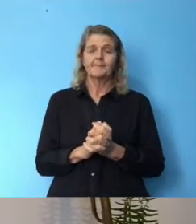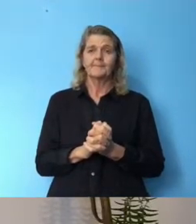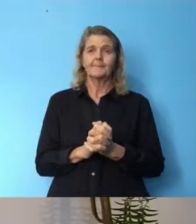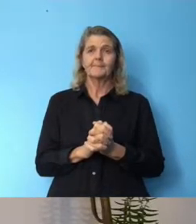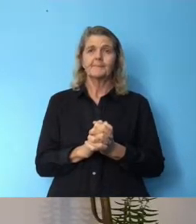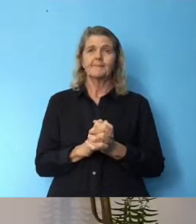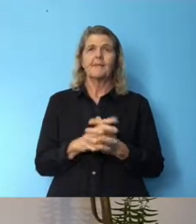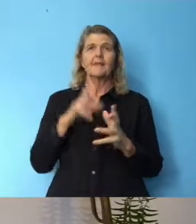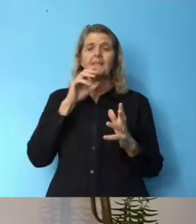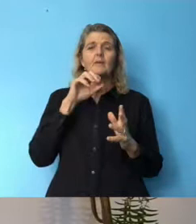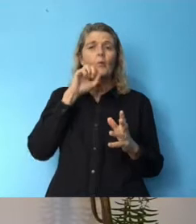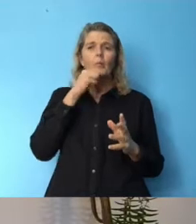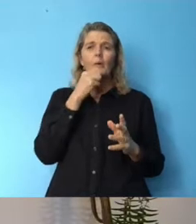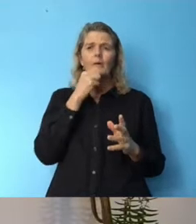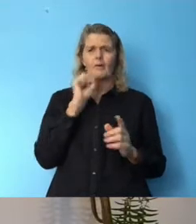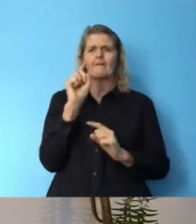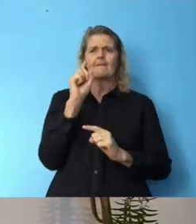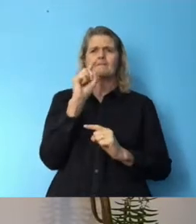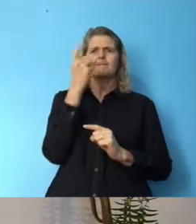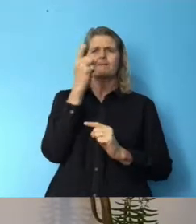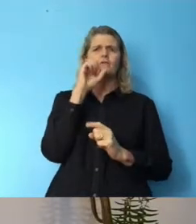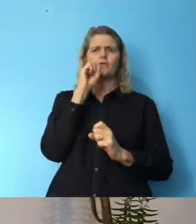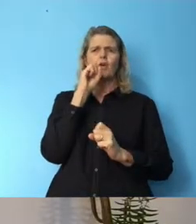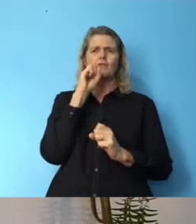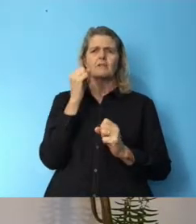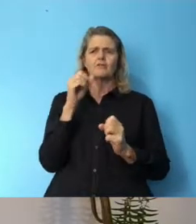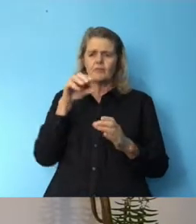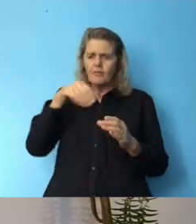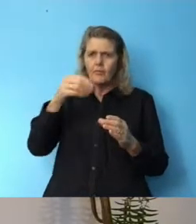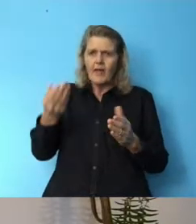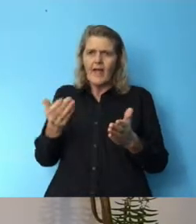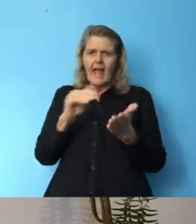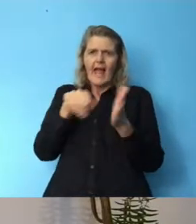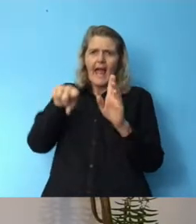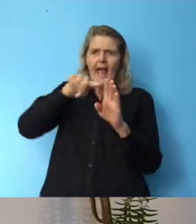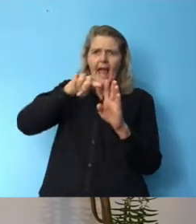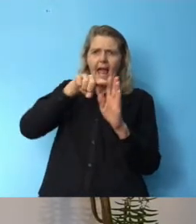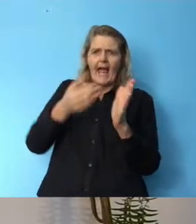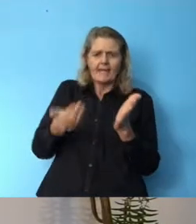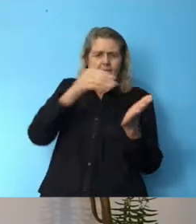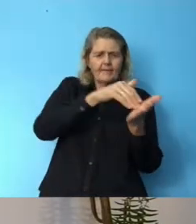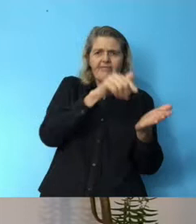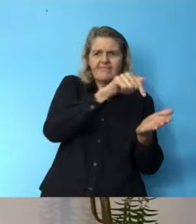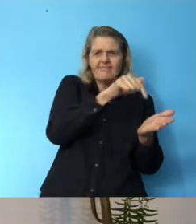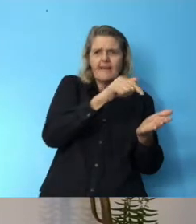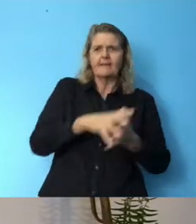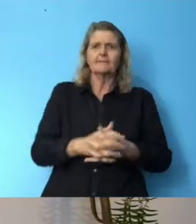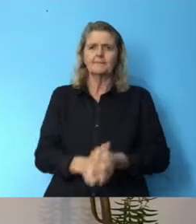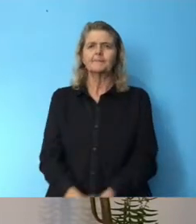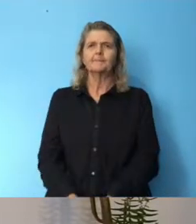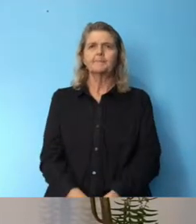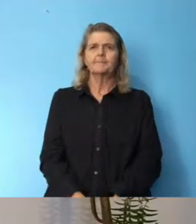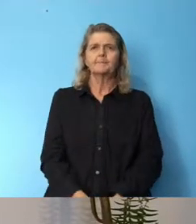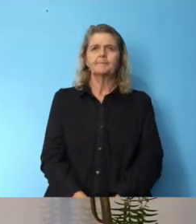in here. And again, I'm going to grab from that mid orange that I made and bring it over here. I probably possibly put too much